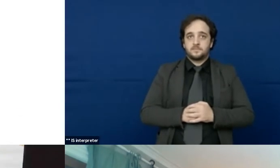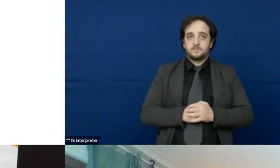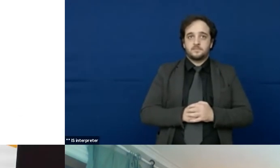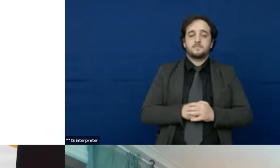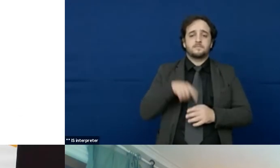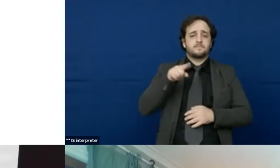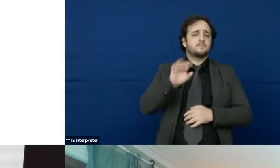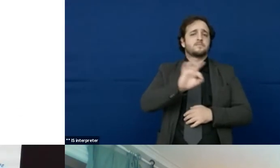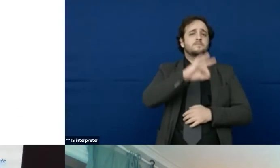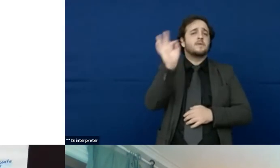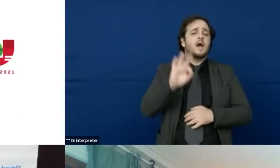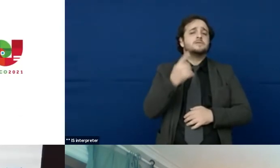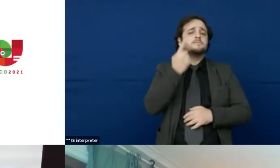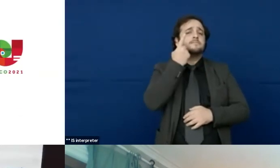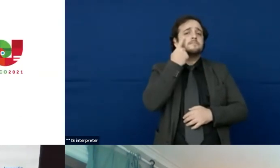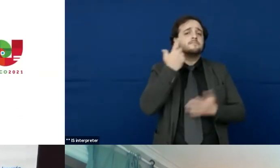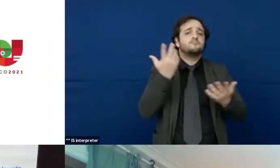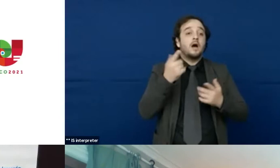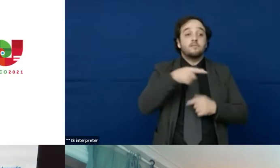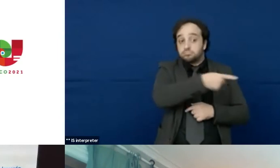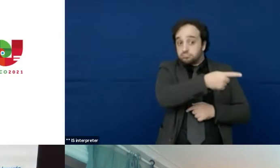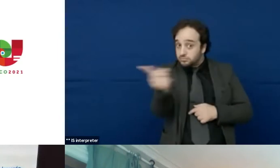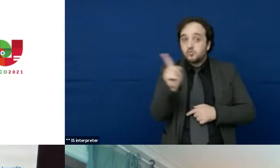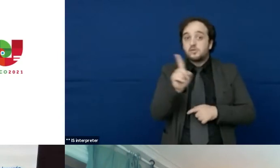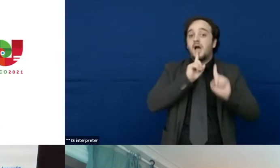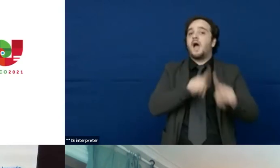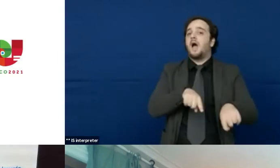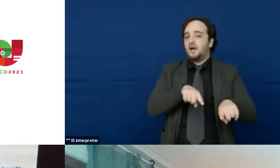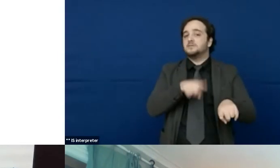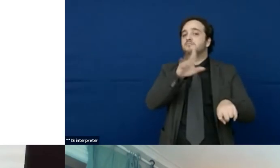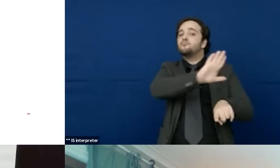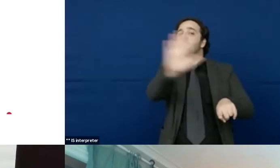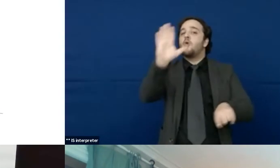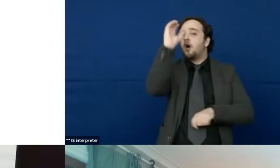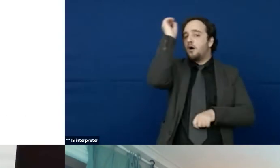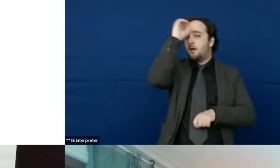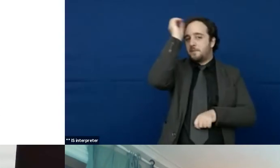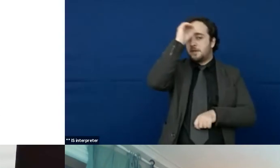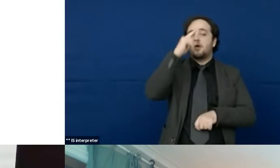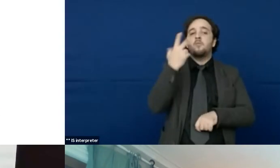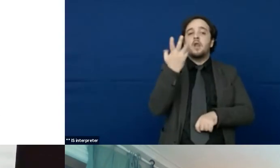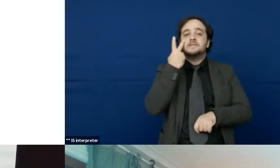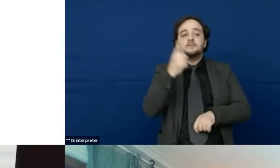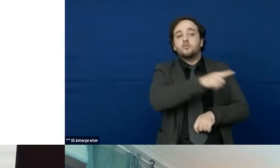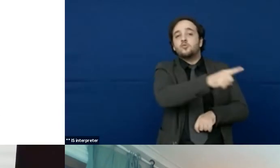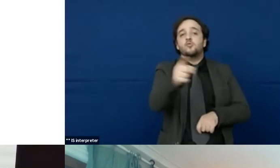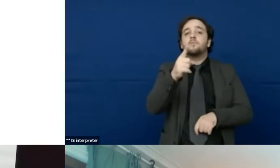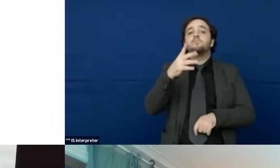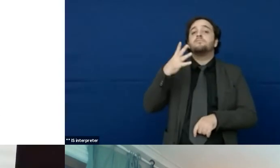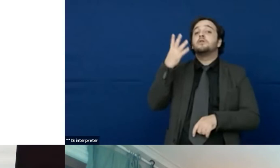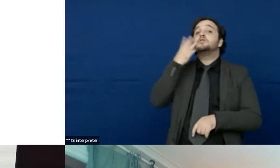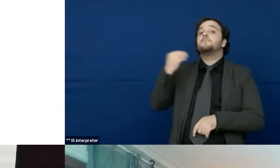most urgent actions that they are needed to address gender-based violence? A, focus strategies to address all forms of